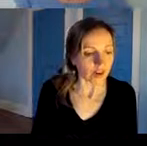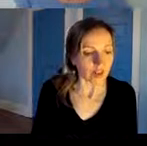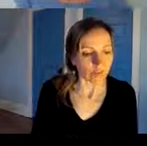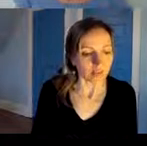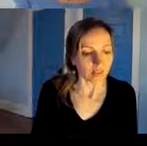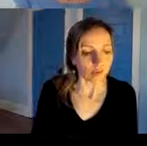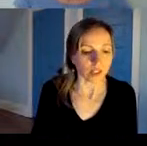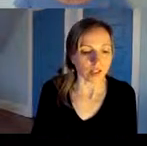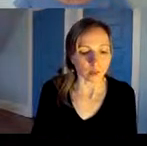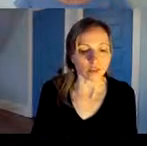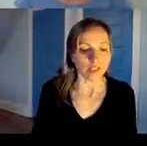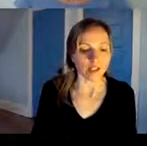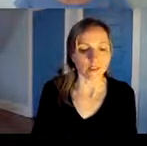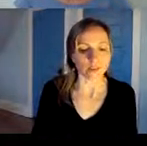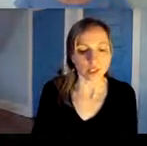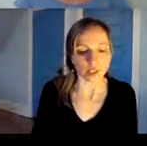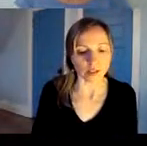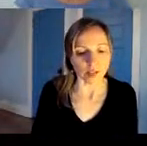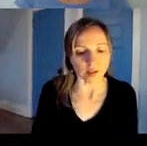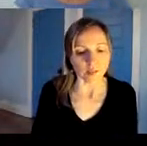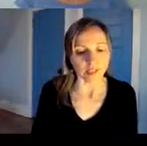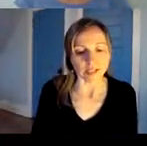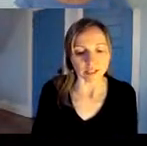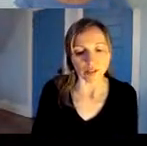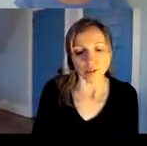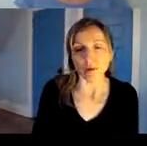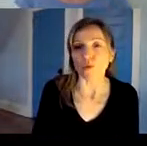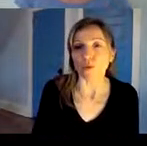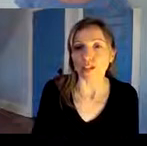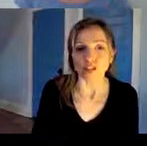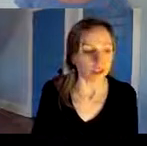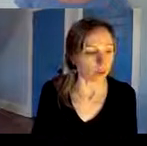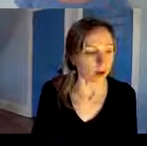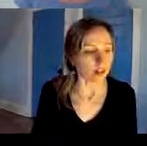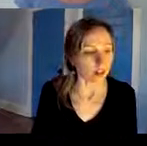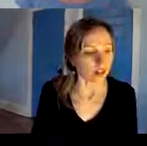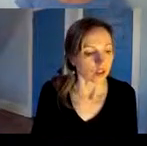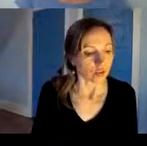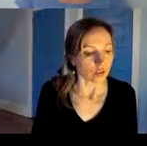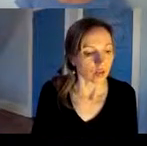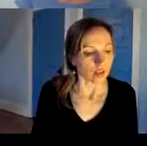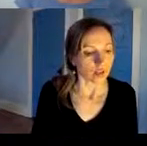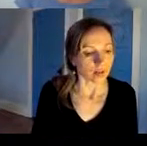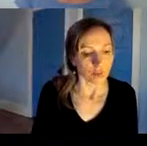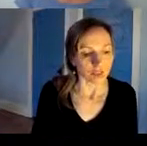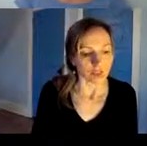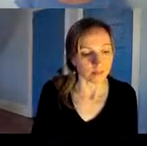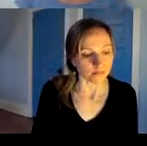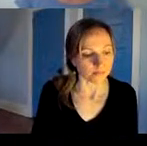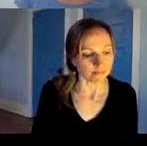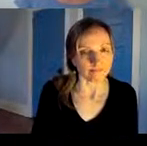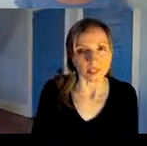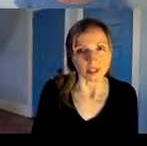Naturalized is a non-native species which has dispersed itself in the region, but still does not pose a serious threat to native